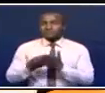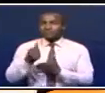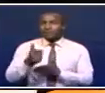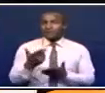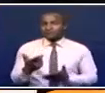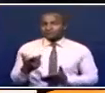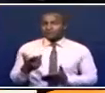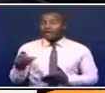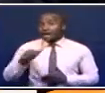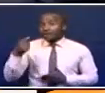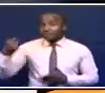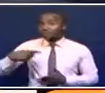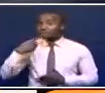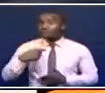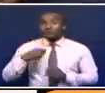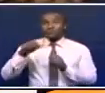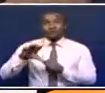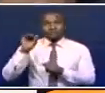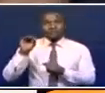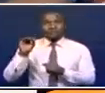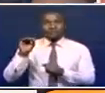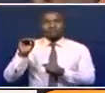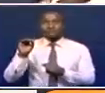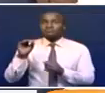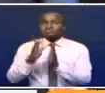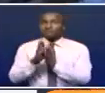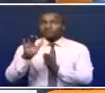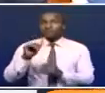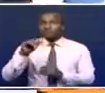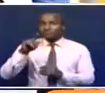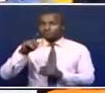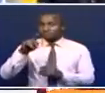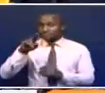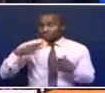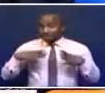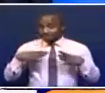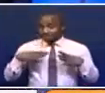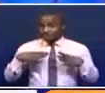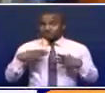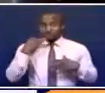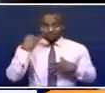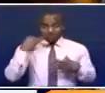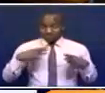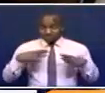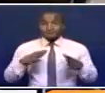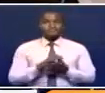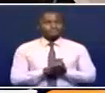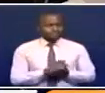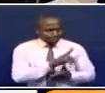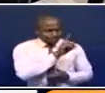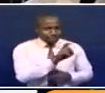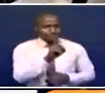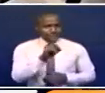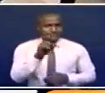just reminded me you can pick up a copy at Prestige. Okay, we're going to move along. We asked you this question earlier on in the evening. Should